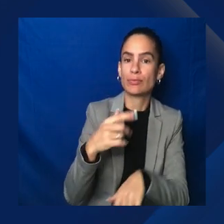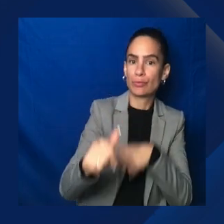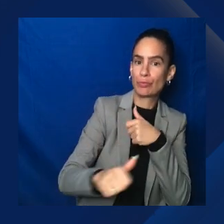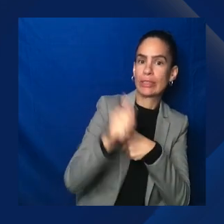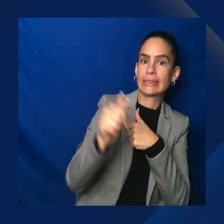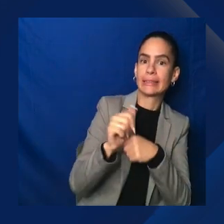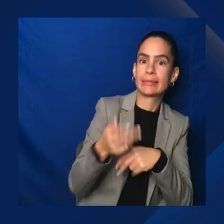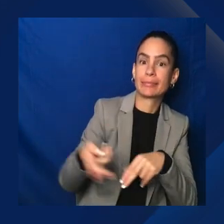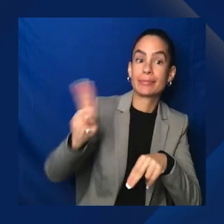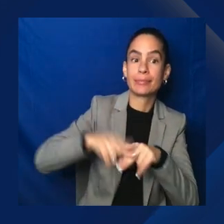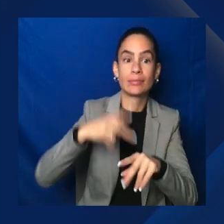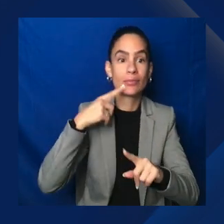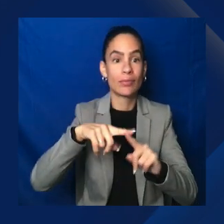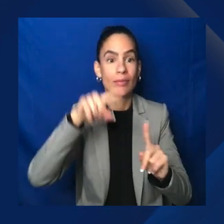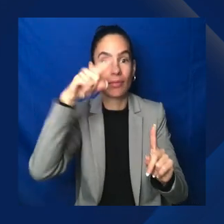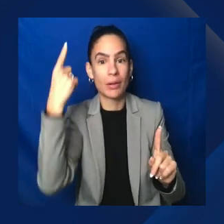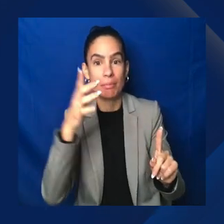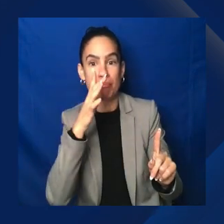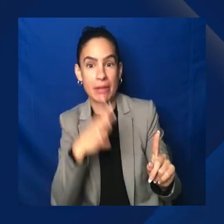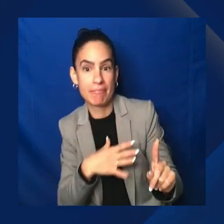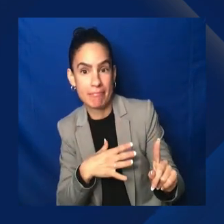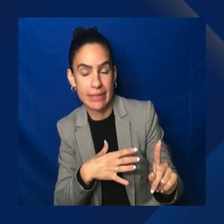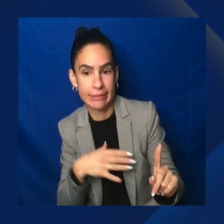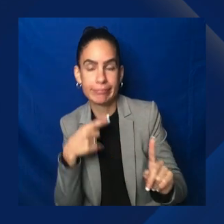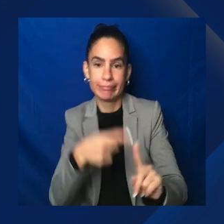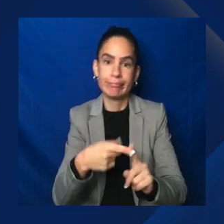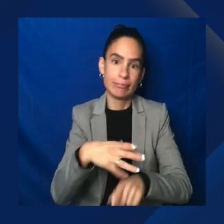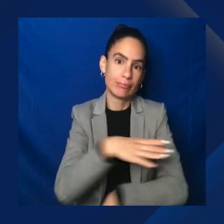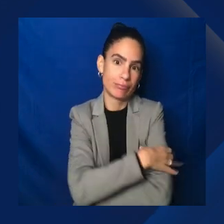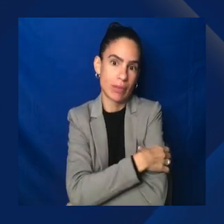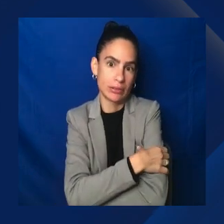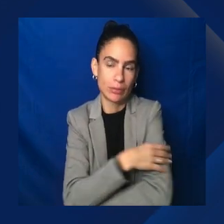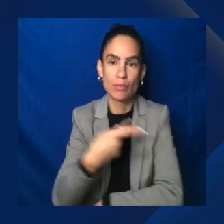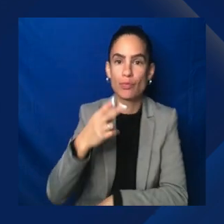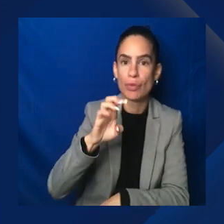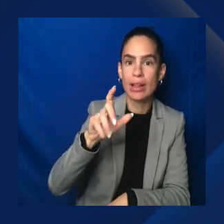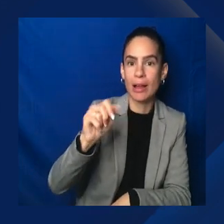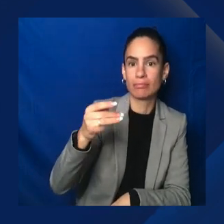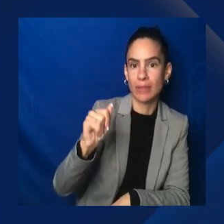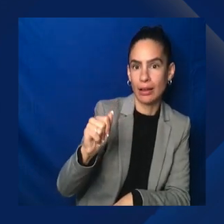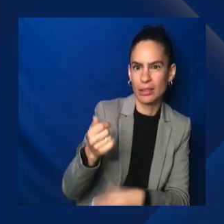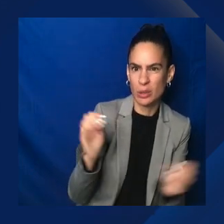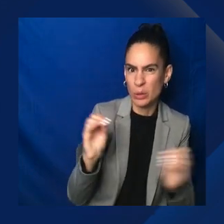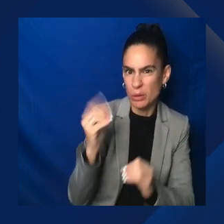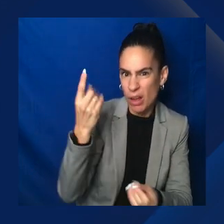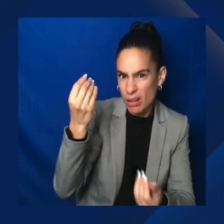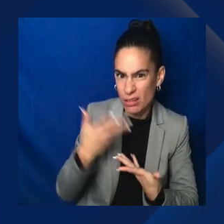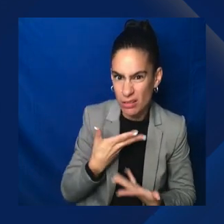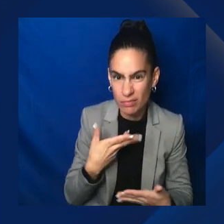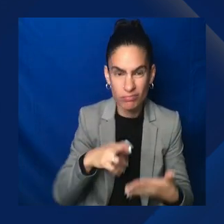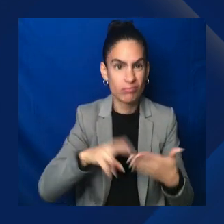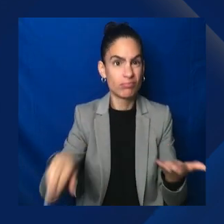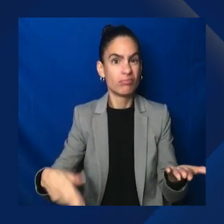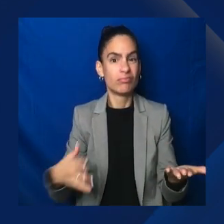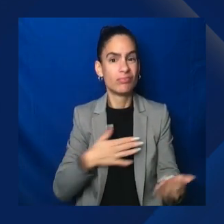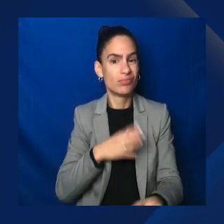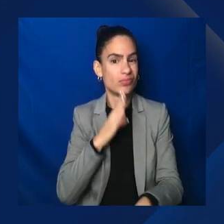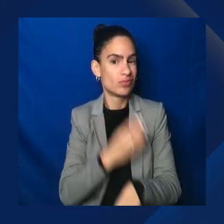As a result, my daughter is no longer with us and our family is missing a huge piece of our